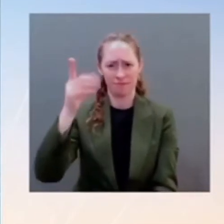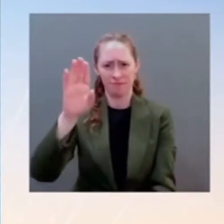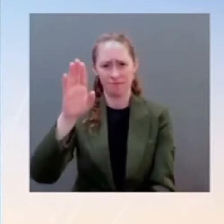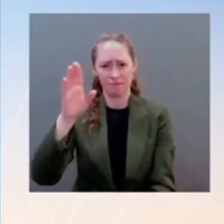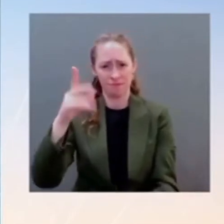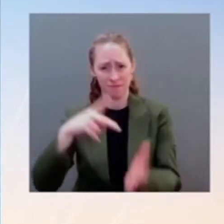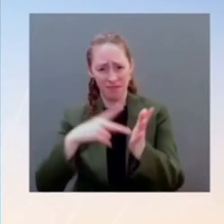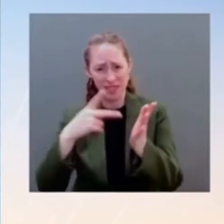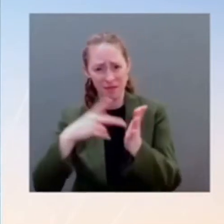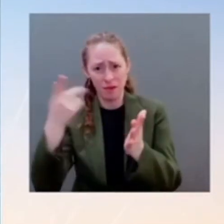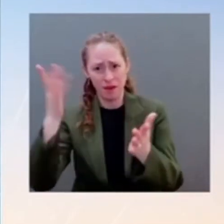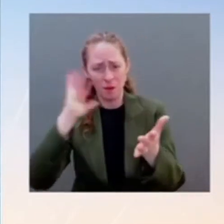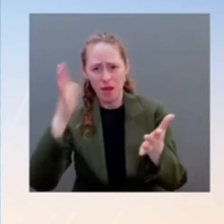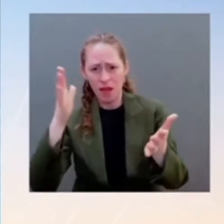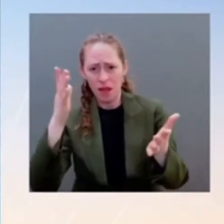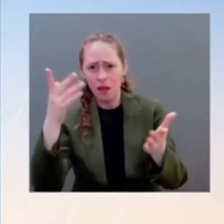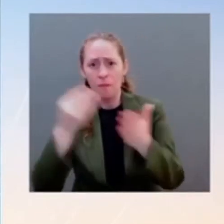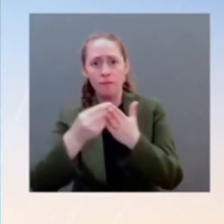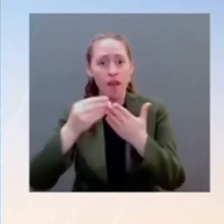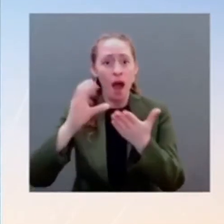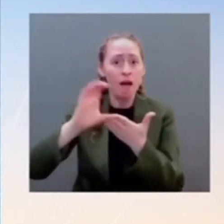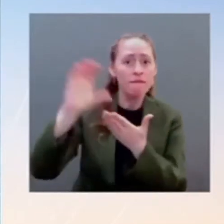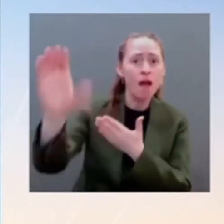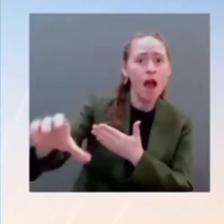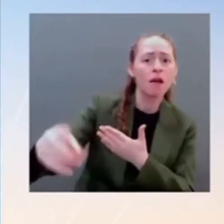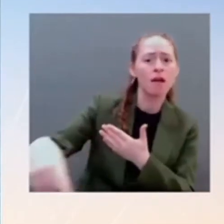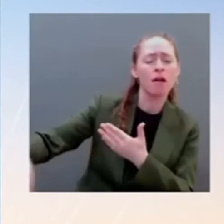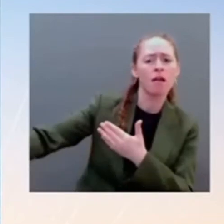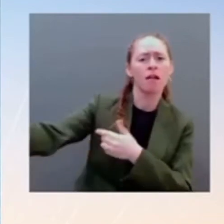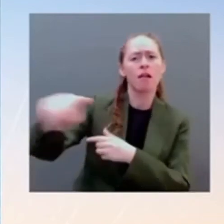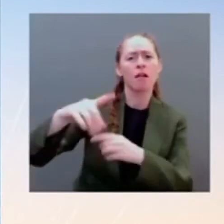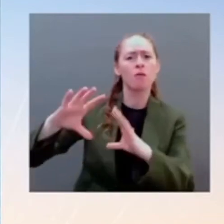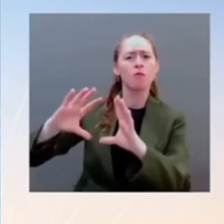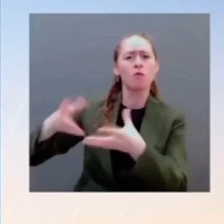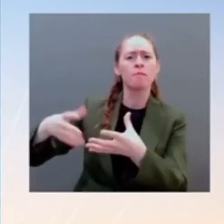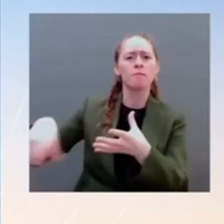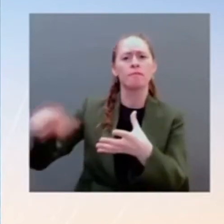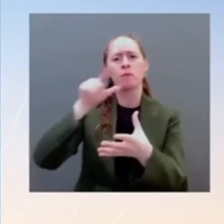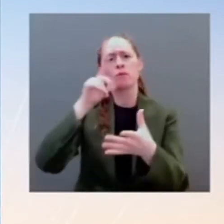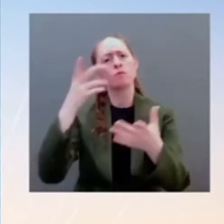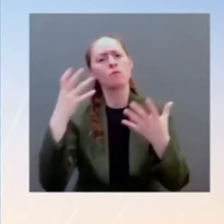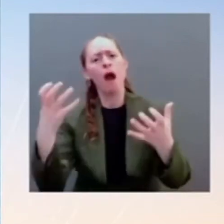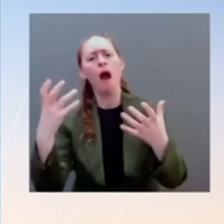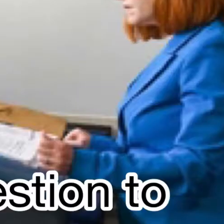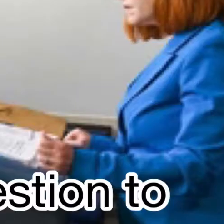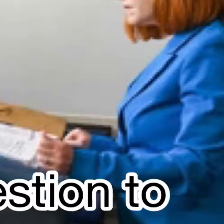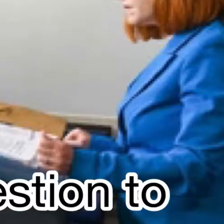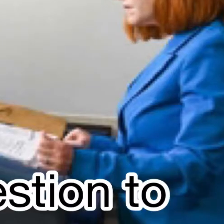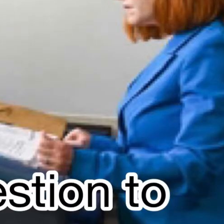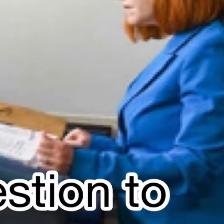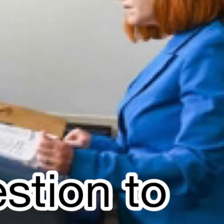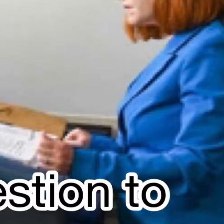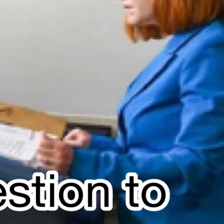to our condemnation of the violence just now last week as well, and noted also our call to the Prime Minister. Go ahead. Thank you.